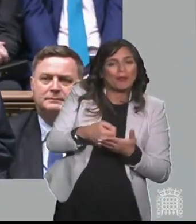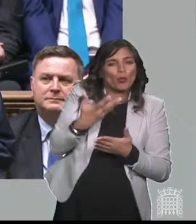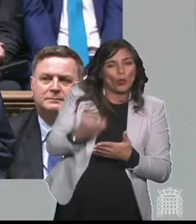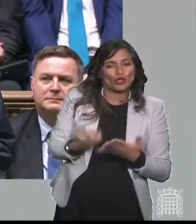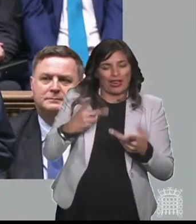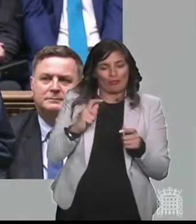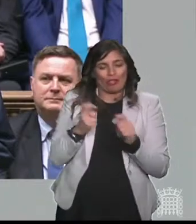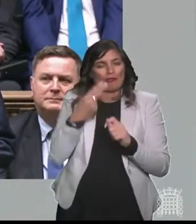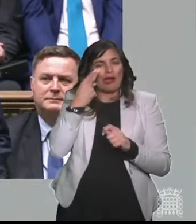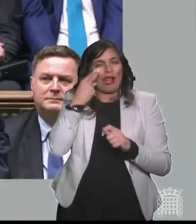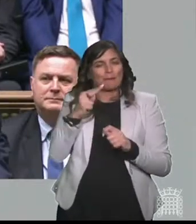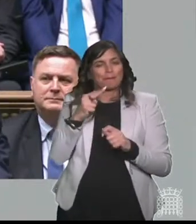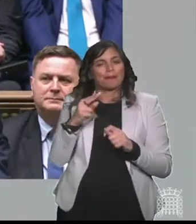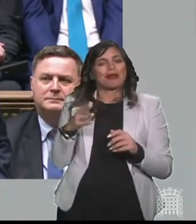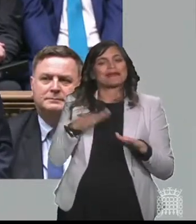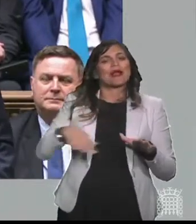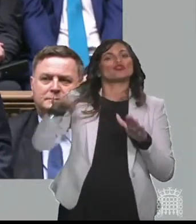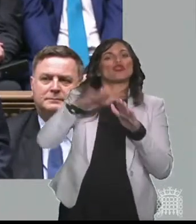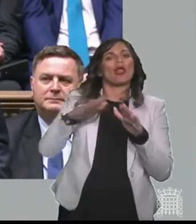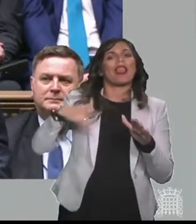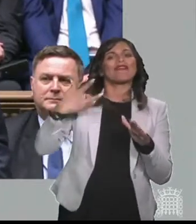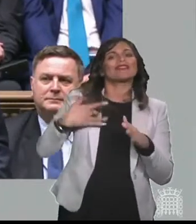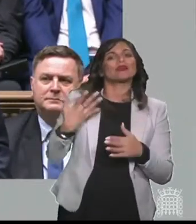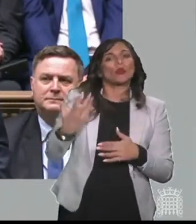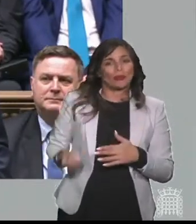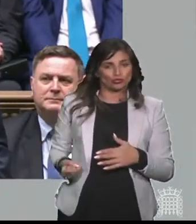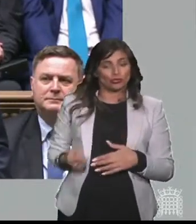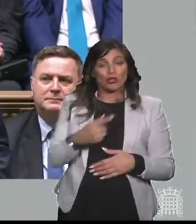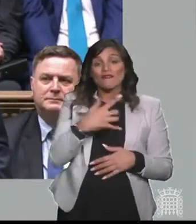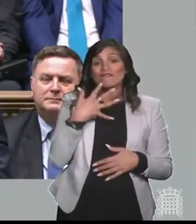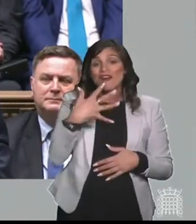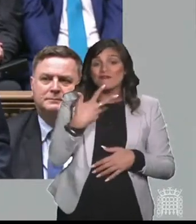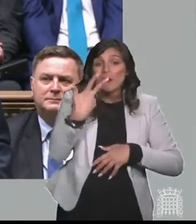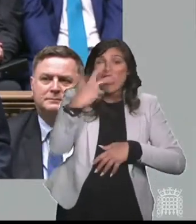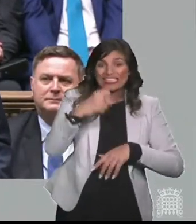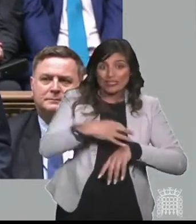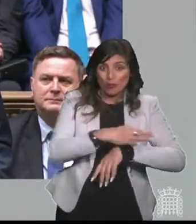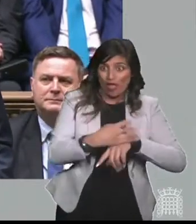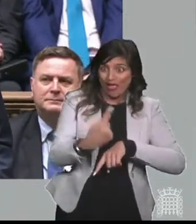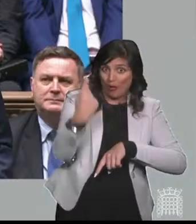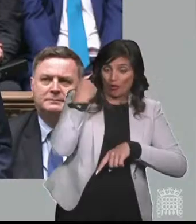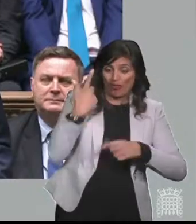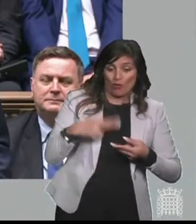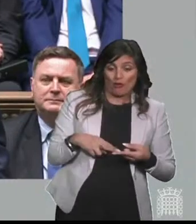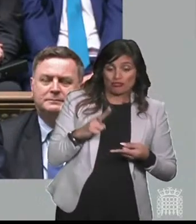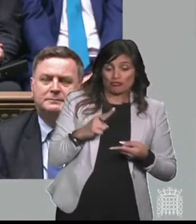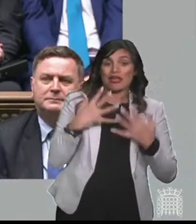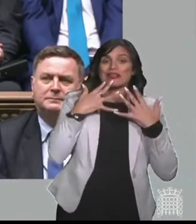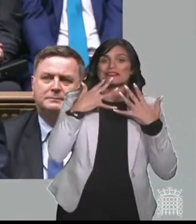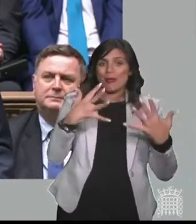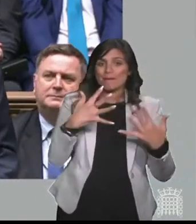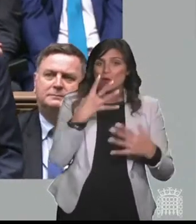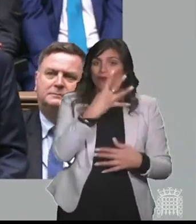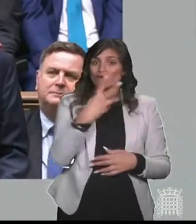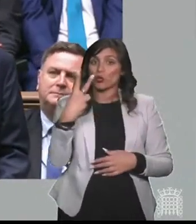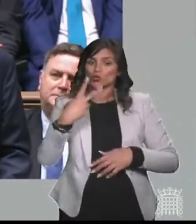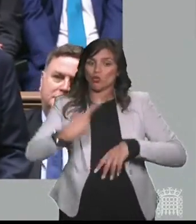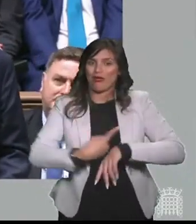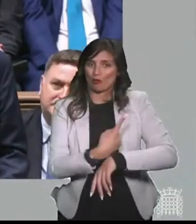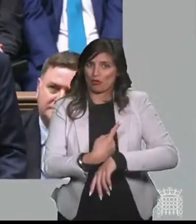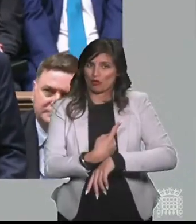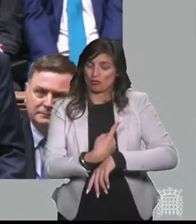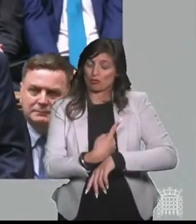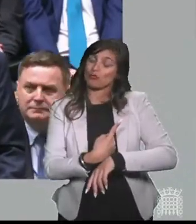their hourly wage go up from £5.80 an hour to £10.42 an hour. That's a real terms